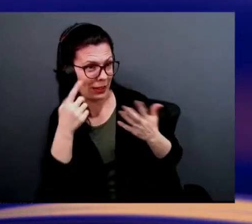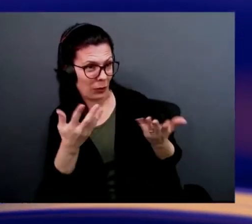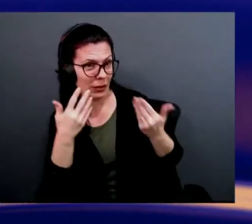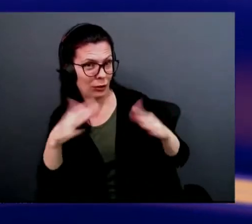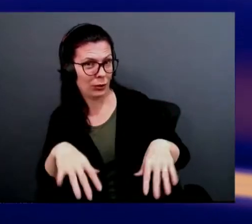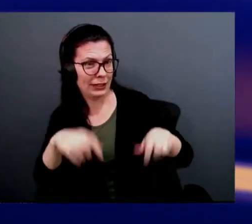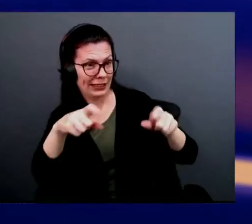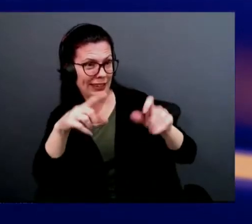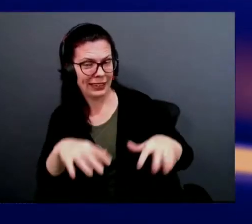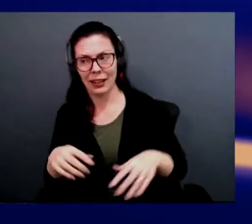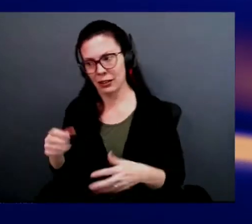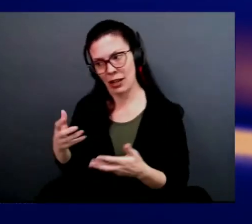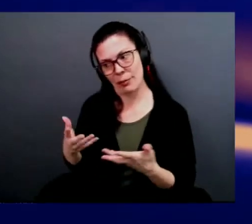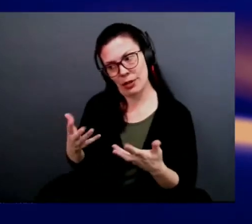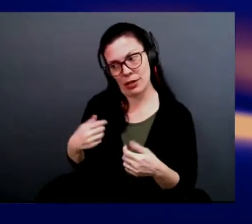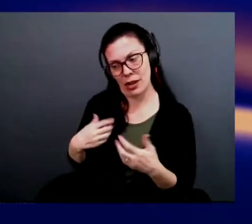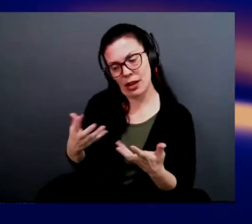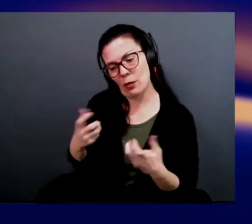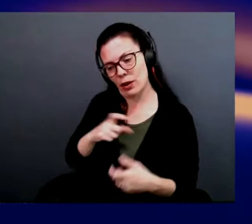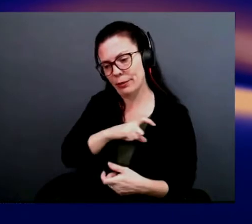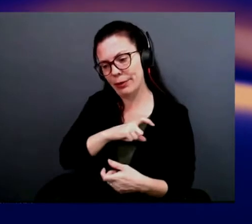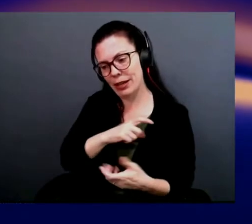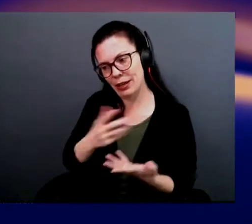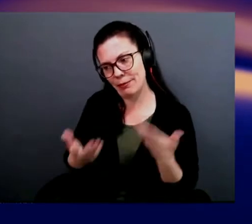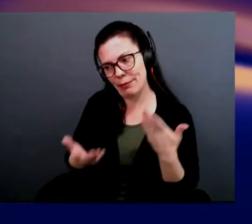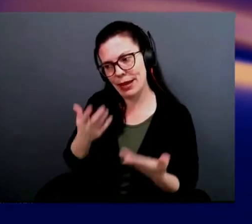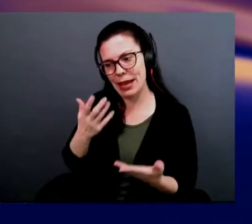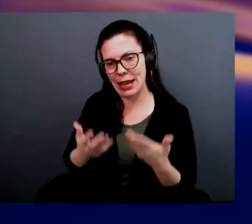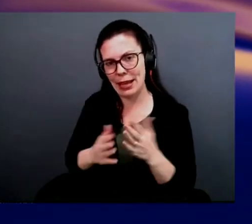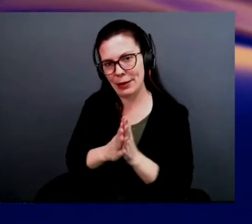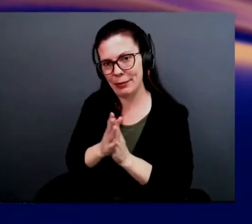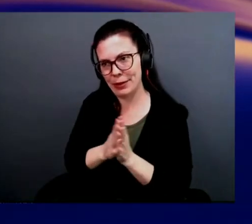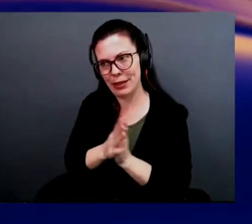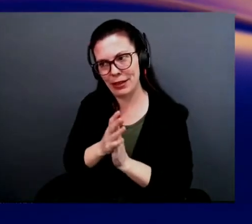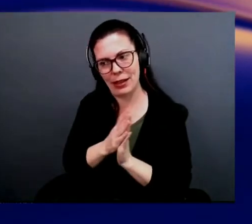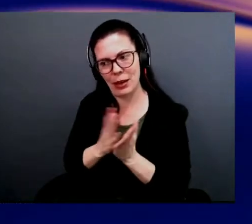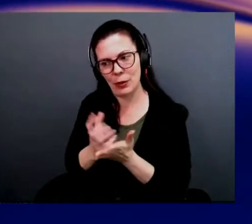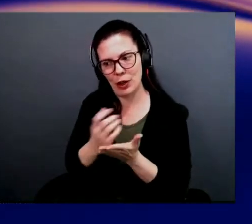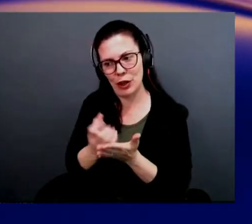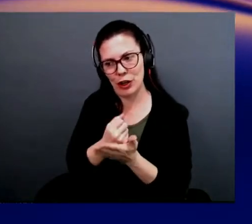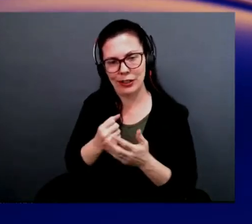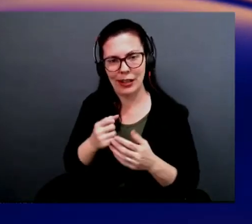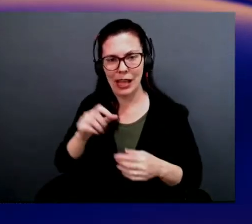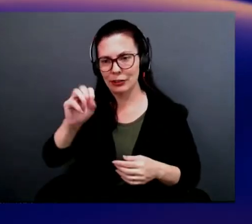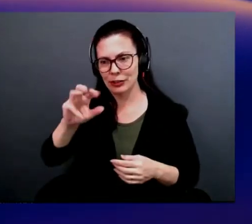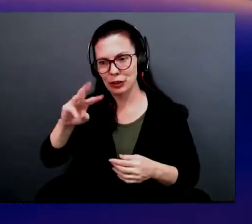right now. Right. I don't know. I might have to leave with a few badges along with some of the swag that I got.